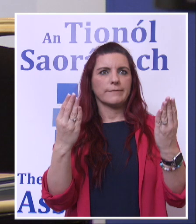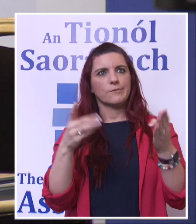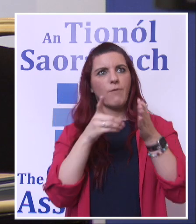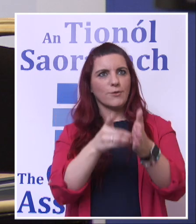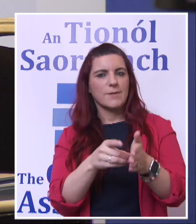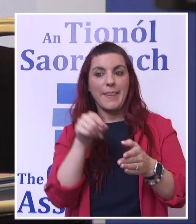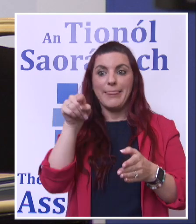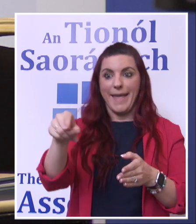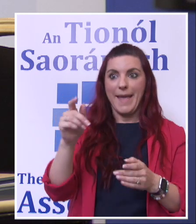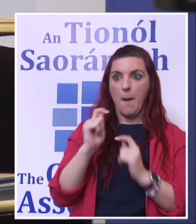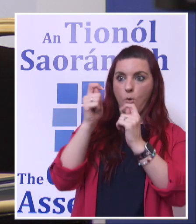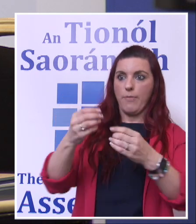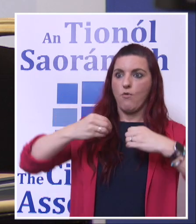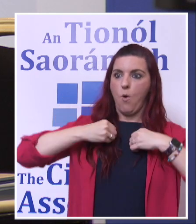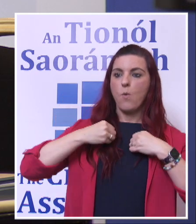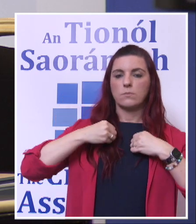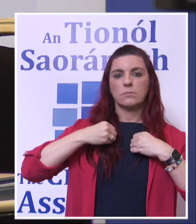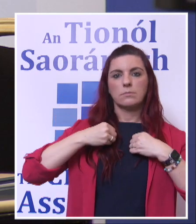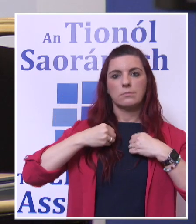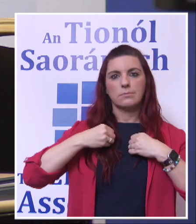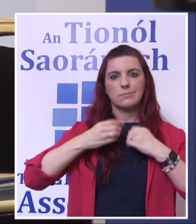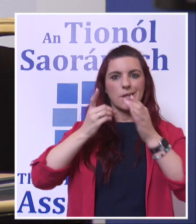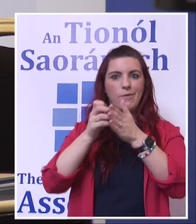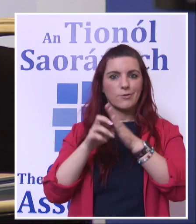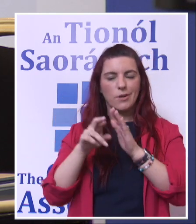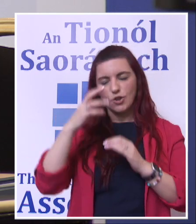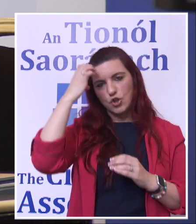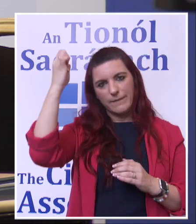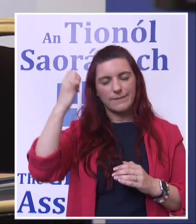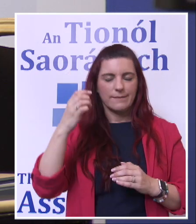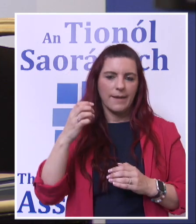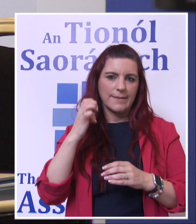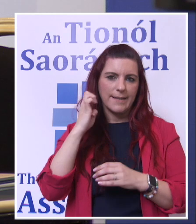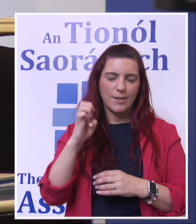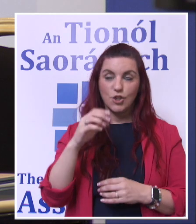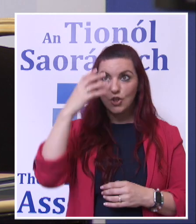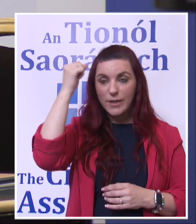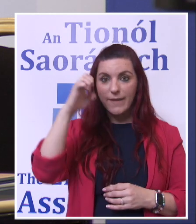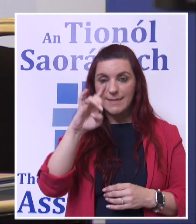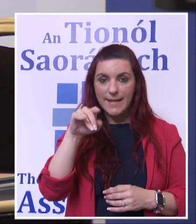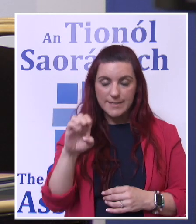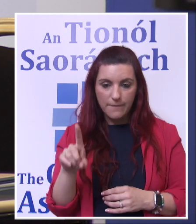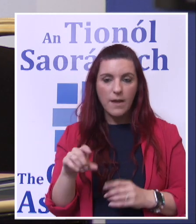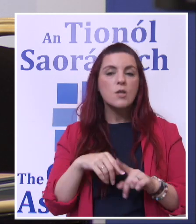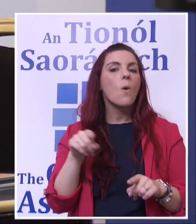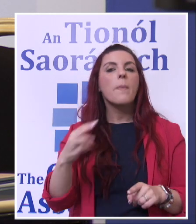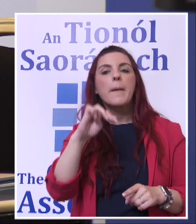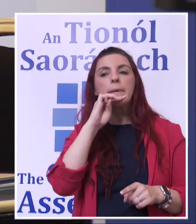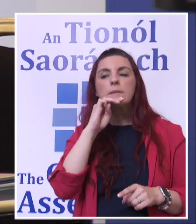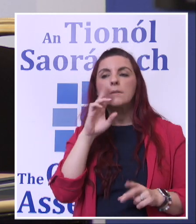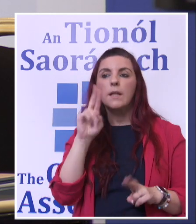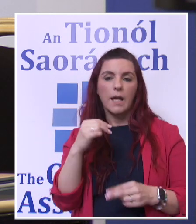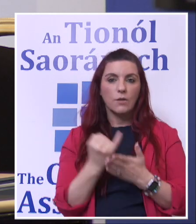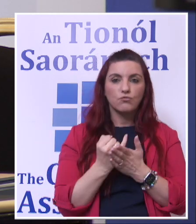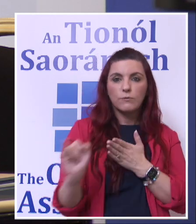executive. And in fact, since 2014, councillors have an enhanced role in this regard. They can refuse to